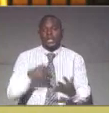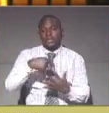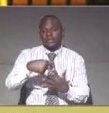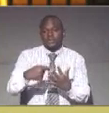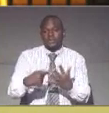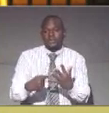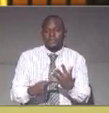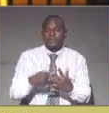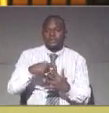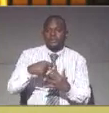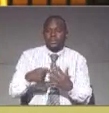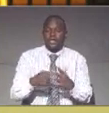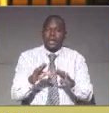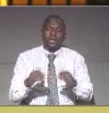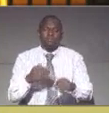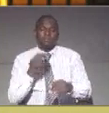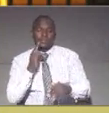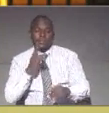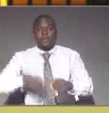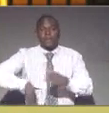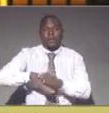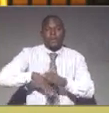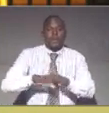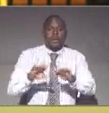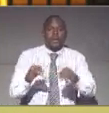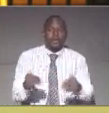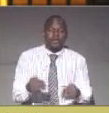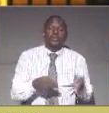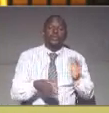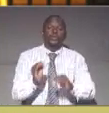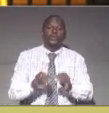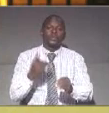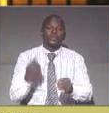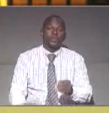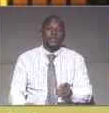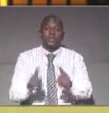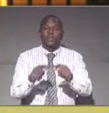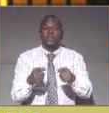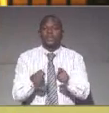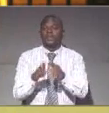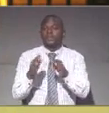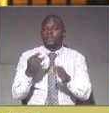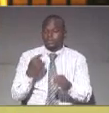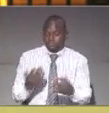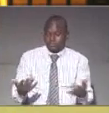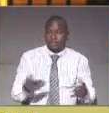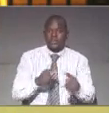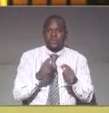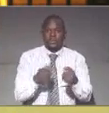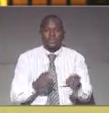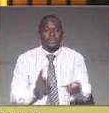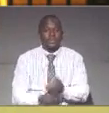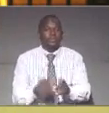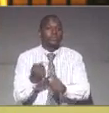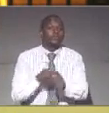statistics, how you're performing on the pitch, what are you contributing to the team, and what has the team gained from